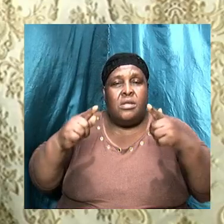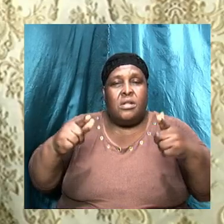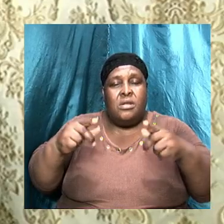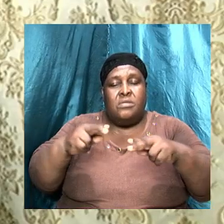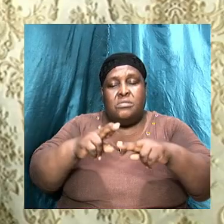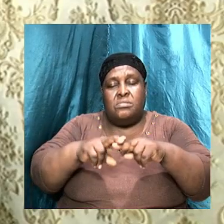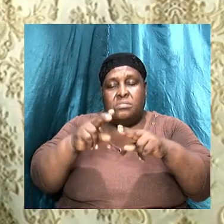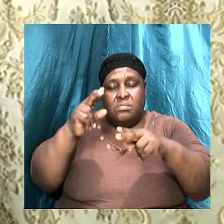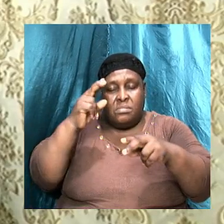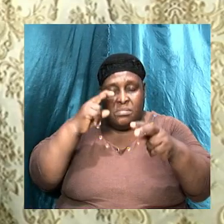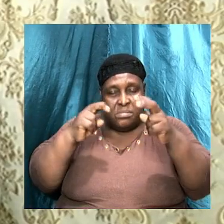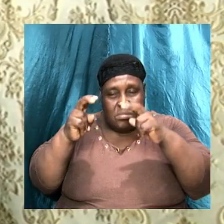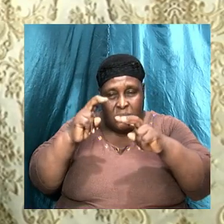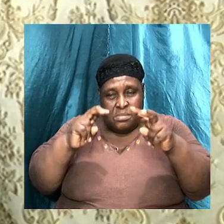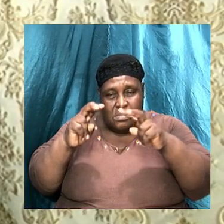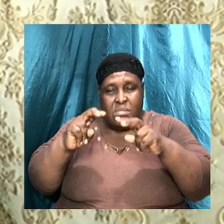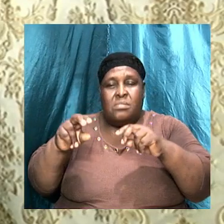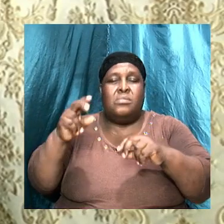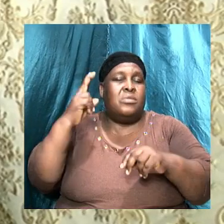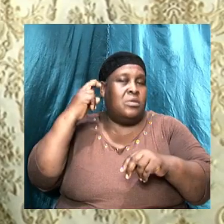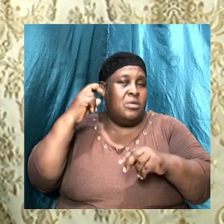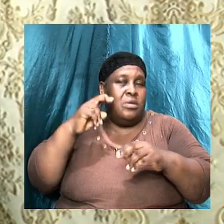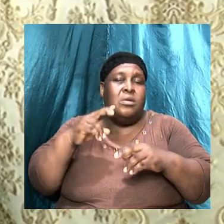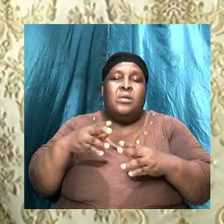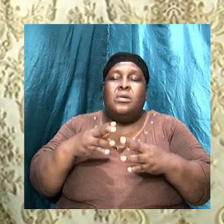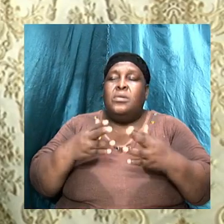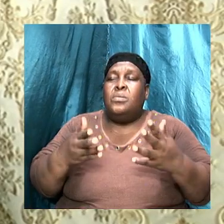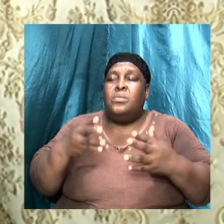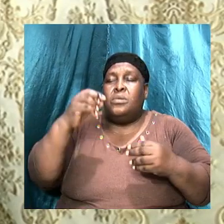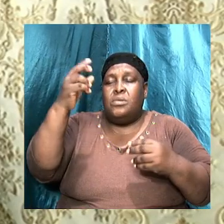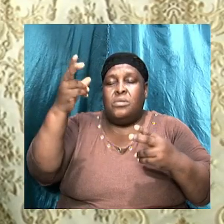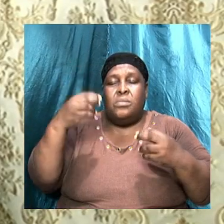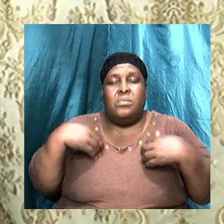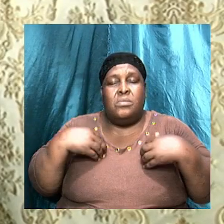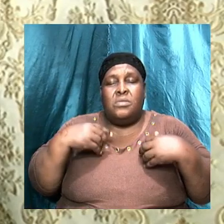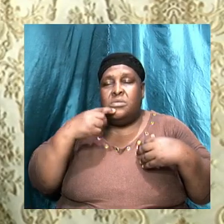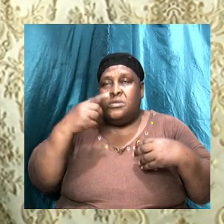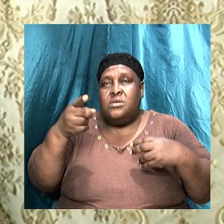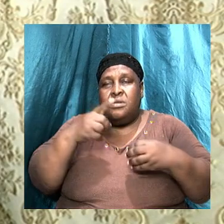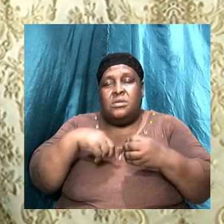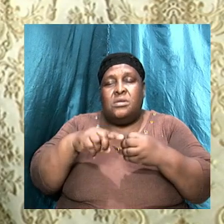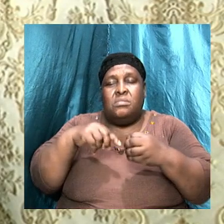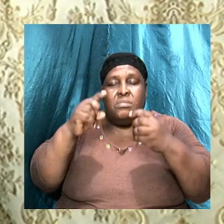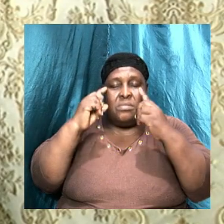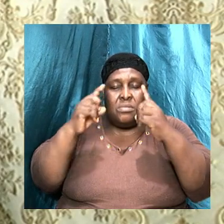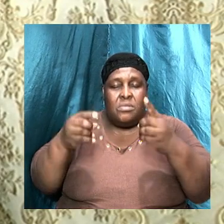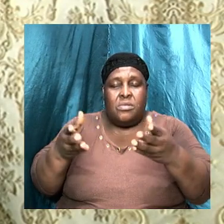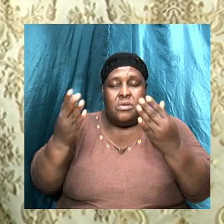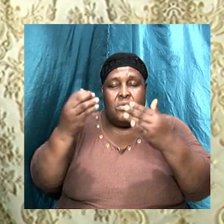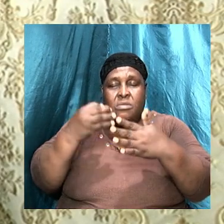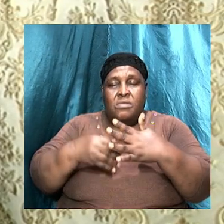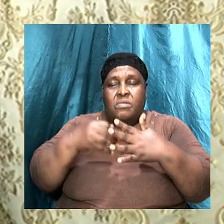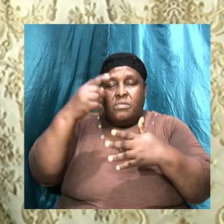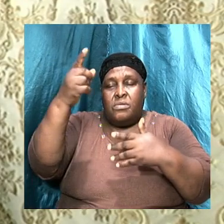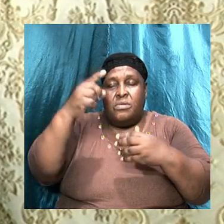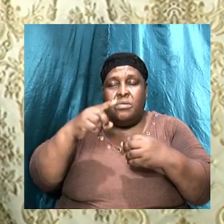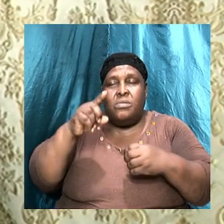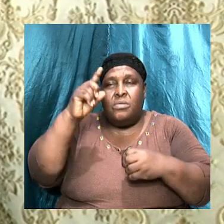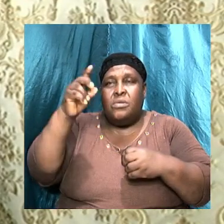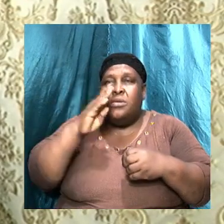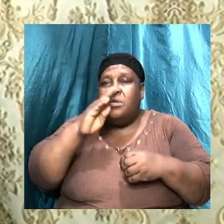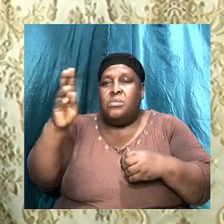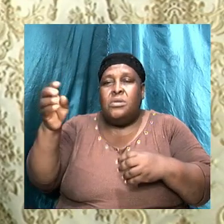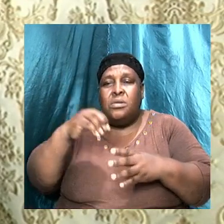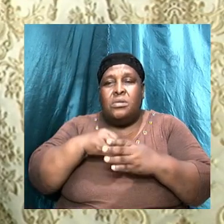be tuning in, to hear what you have to say about doctrine. We come before you. We ask, God, that you be in our midst.